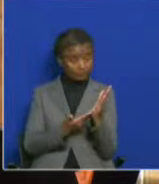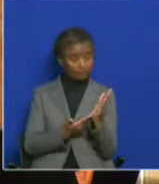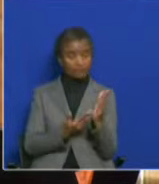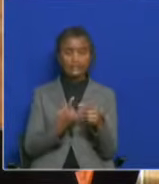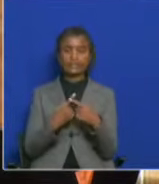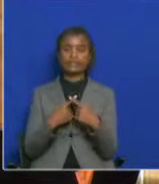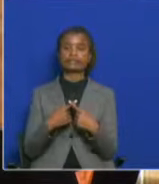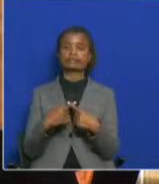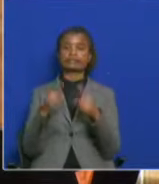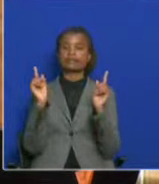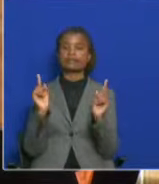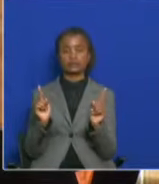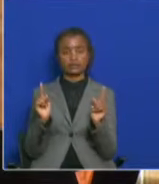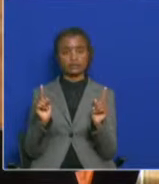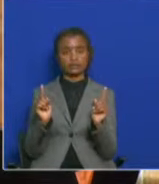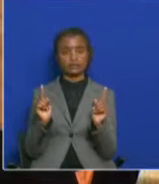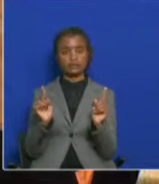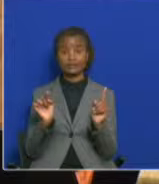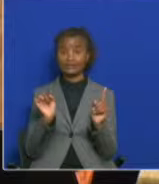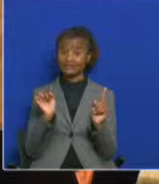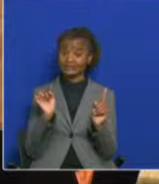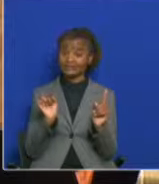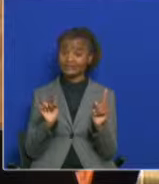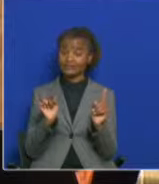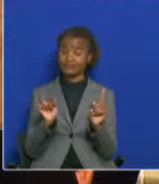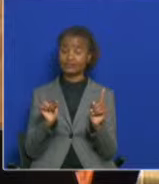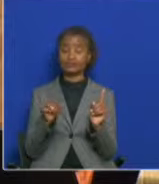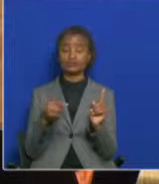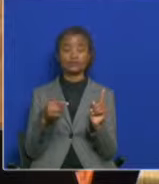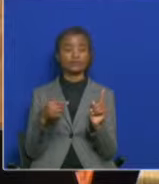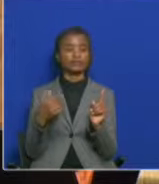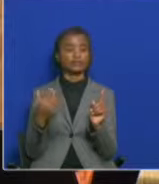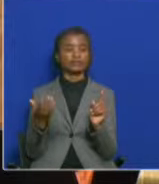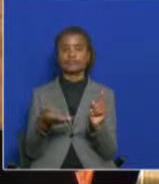something much more, let